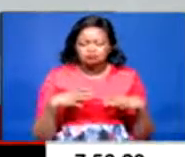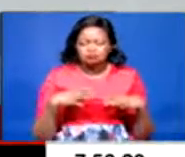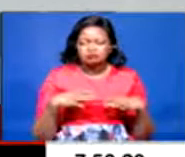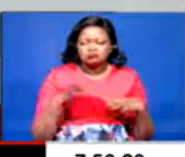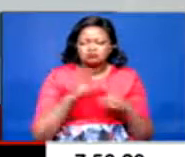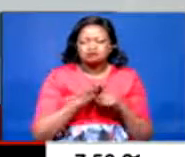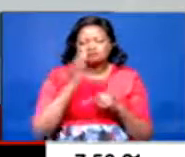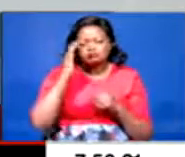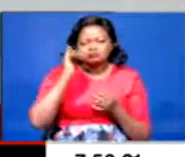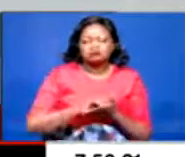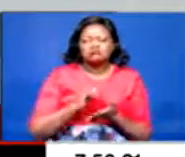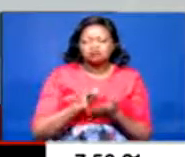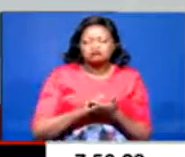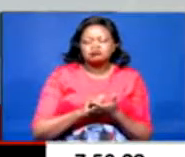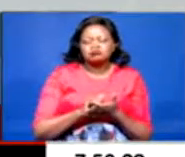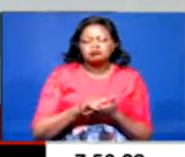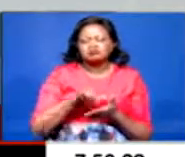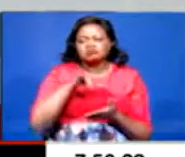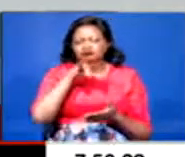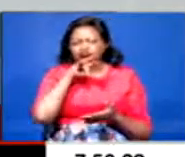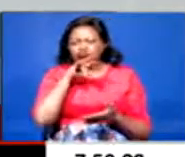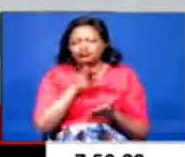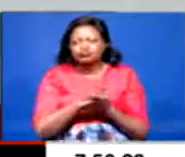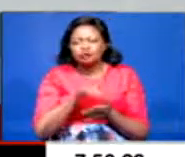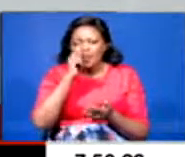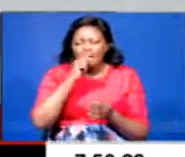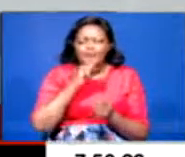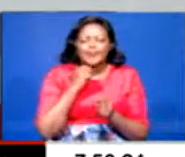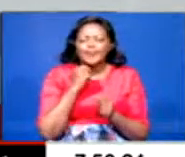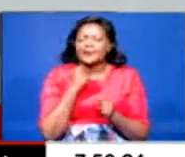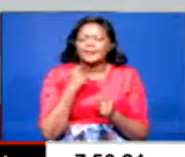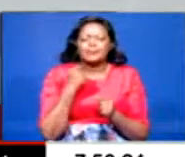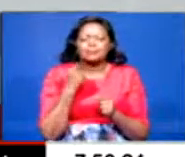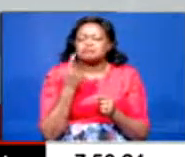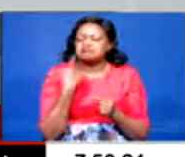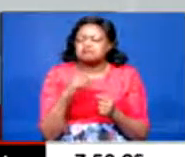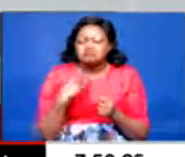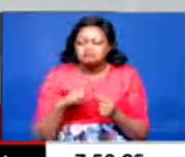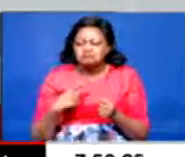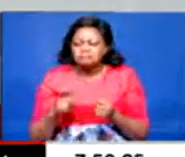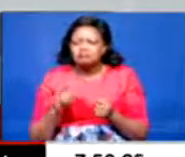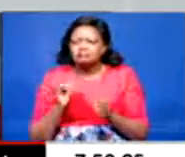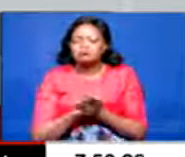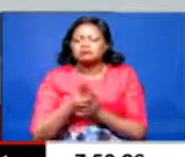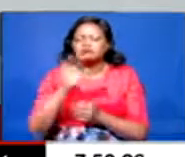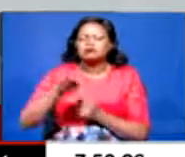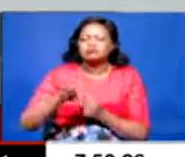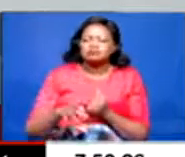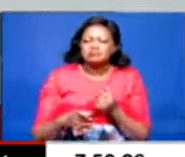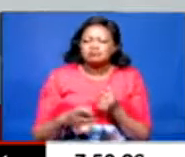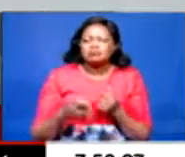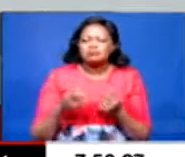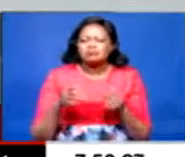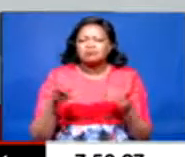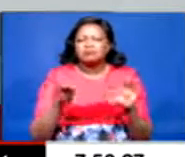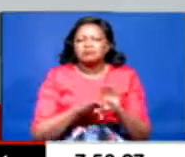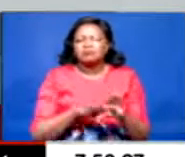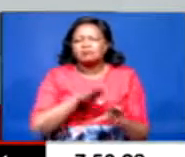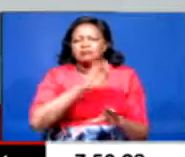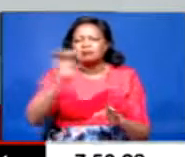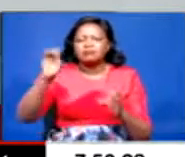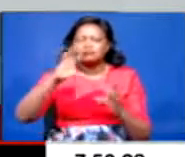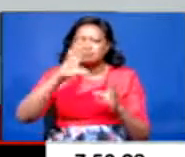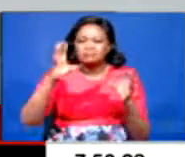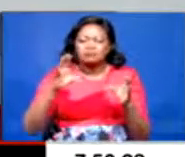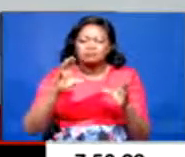get it right, that Tanzania will get it right. We have a hope that DRC will get it right. So the members of the Jumuiya, the East Africa community,